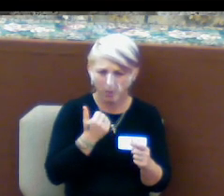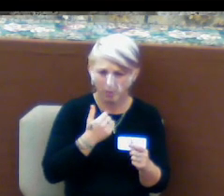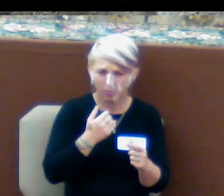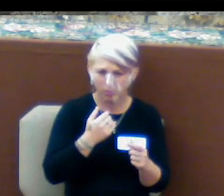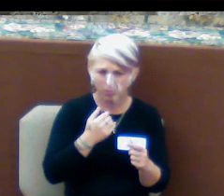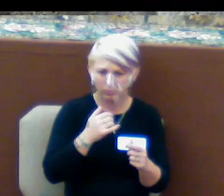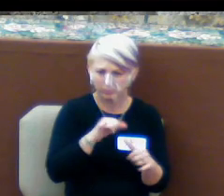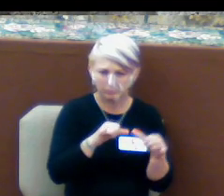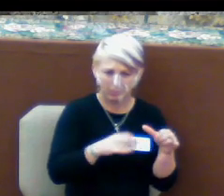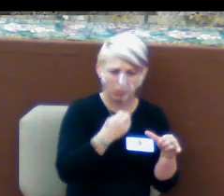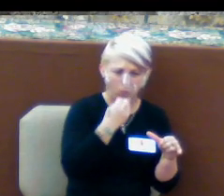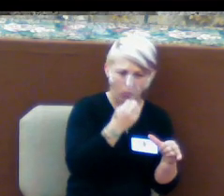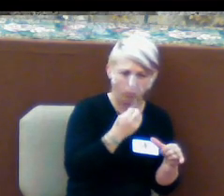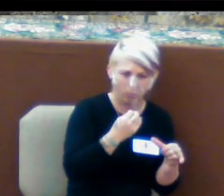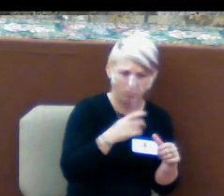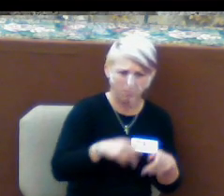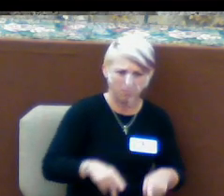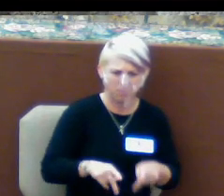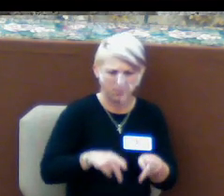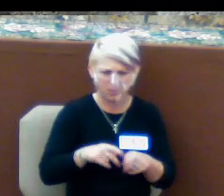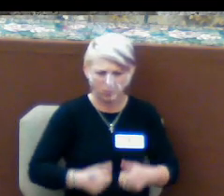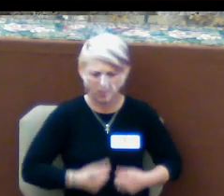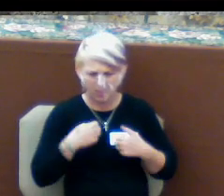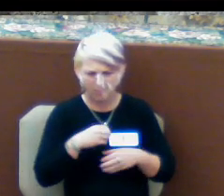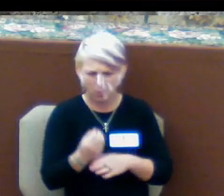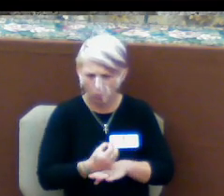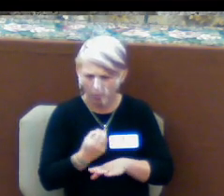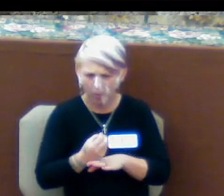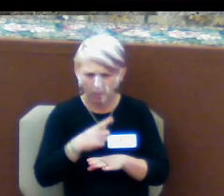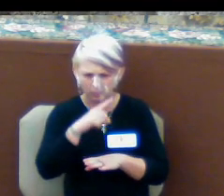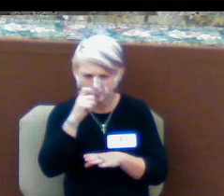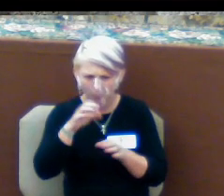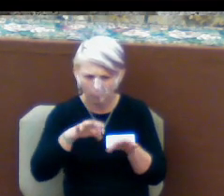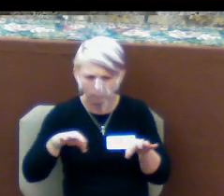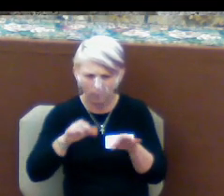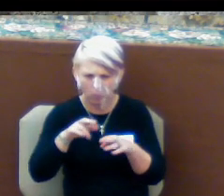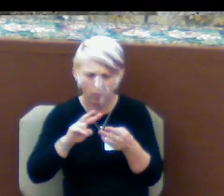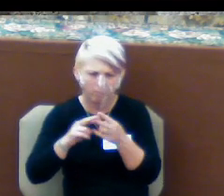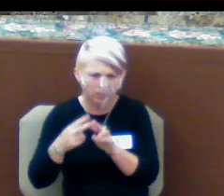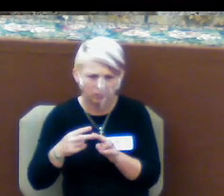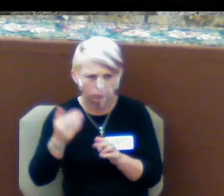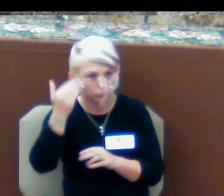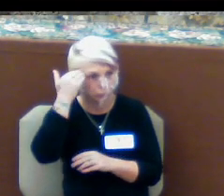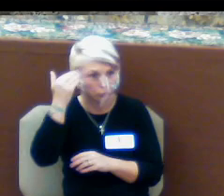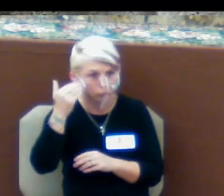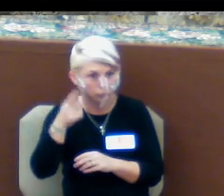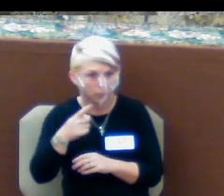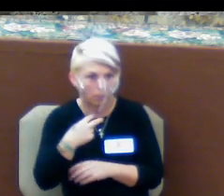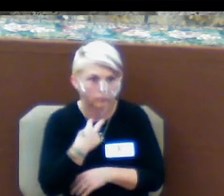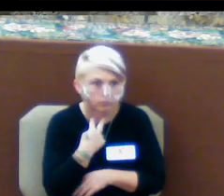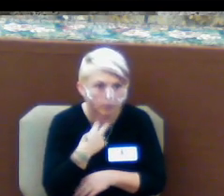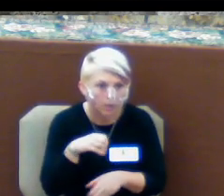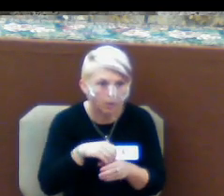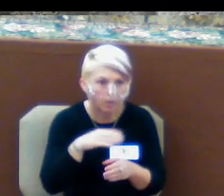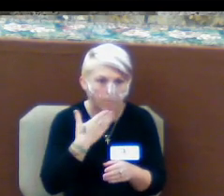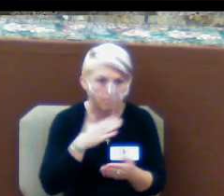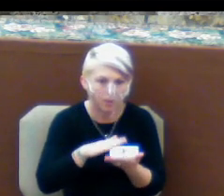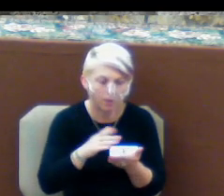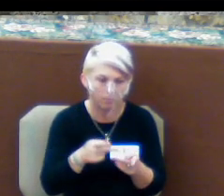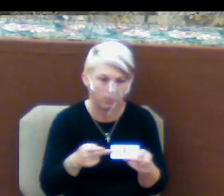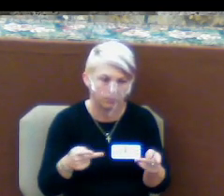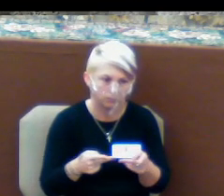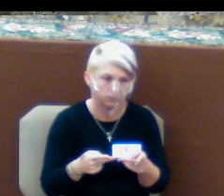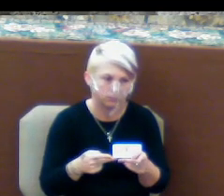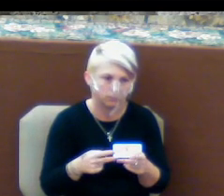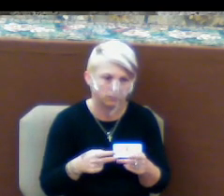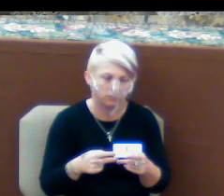home. People living in Ocala, Summerfield, and the villages knew that they were stuck in a bad place,